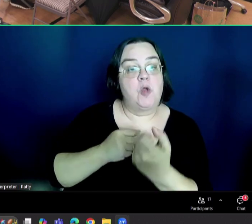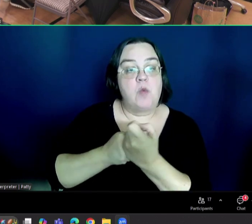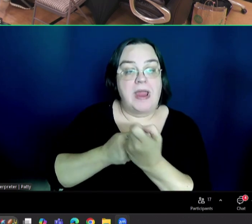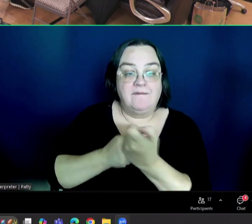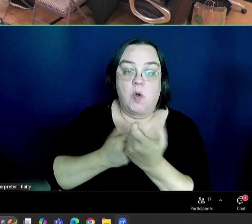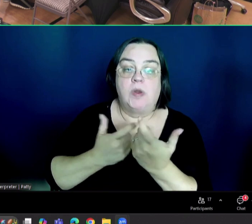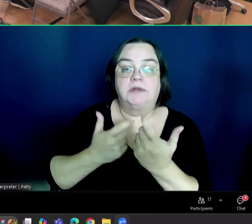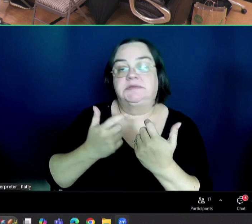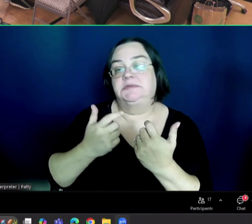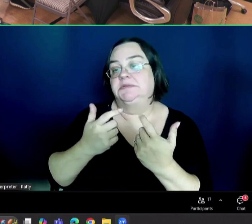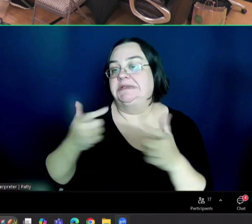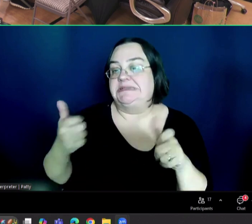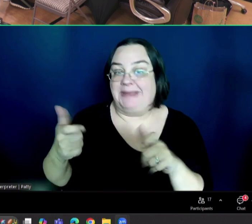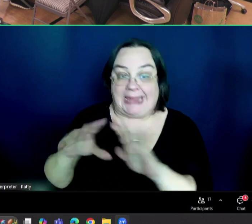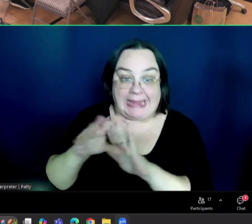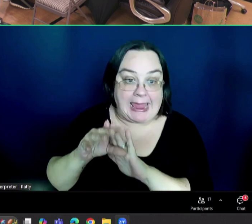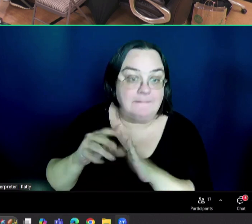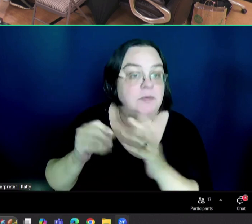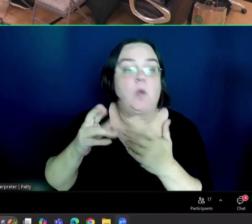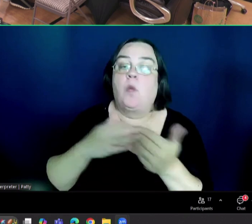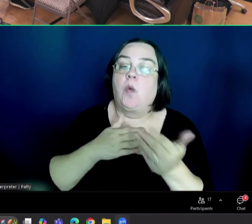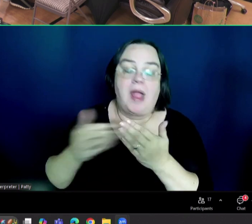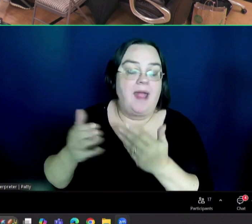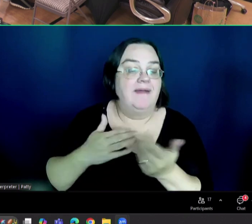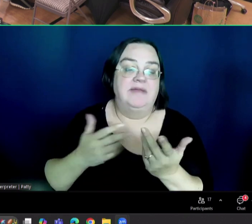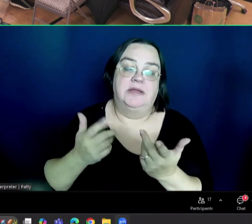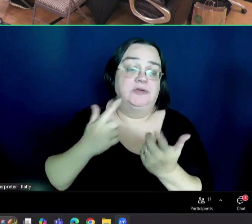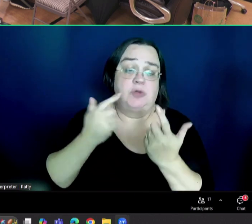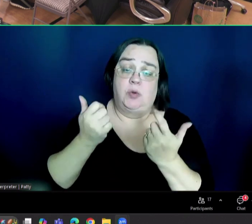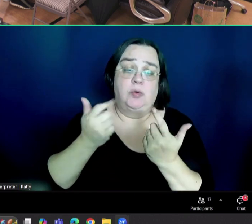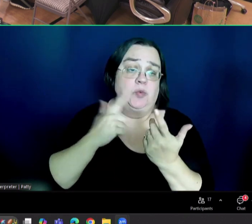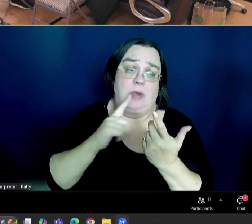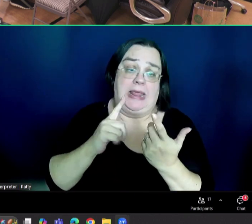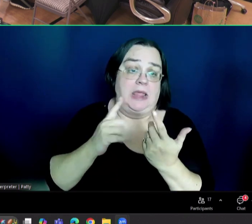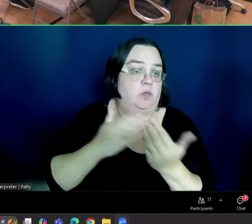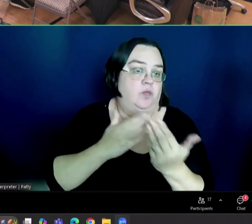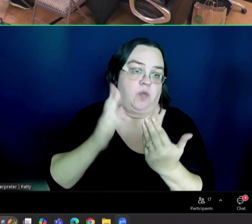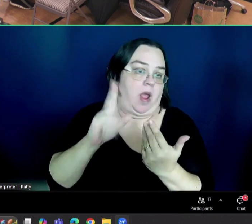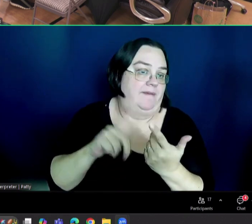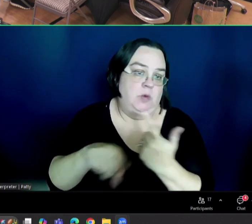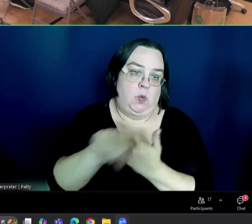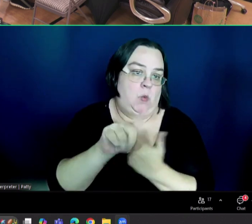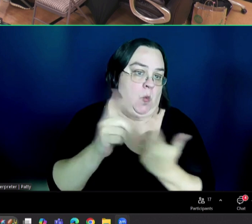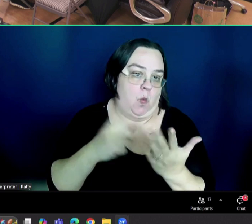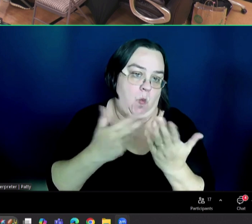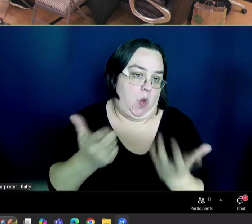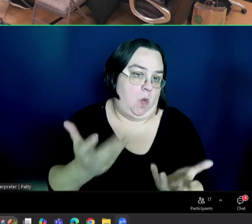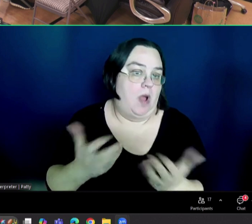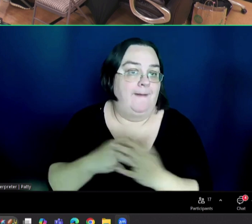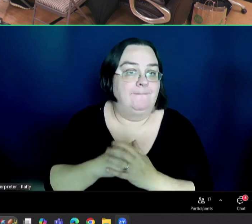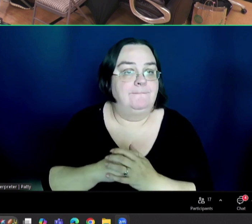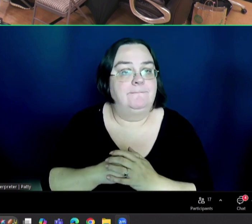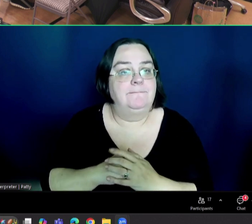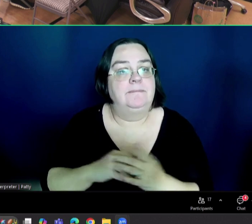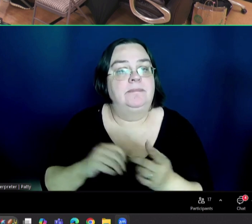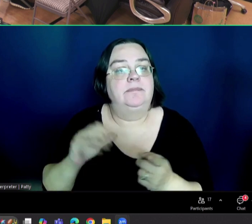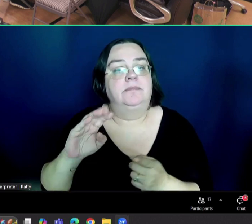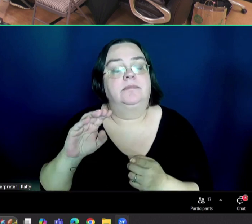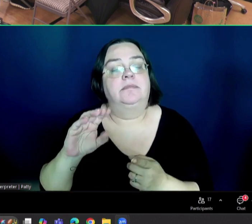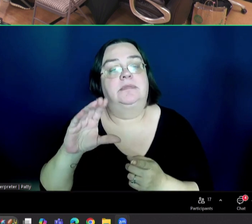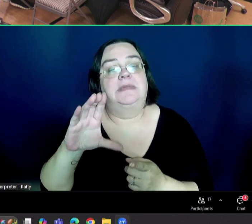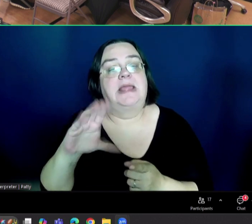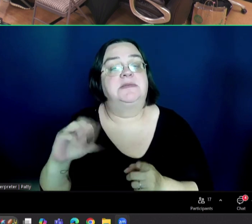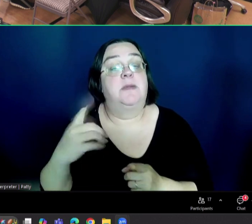be. So certainly anything you want to do. Appreciate that. Thank Sure. you. Councilmember Garces?